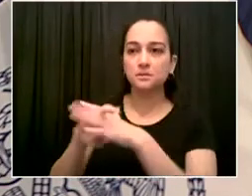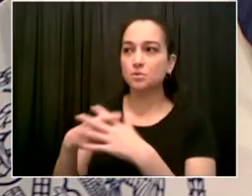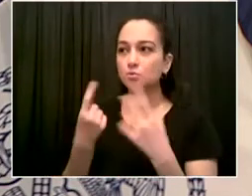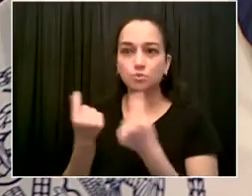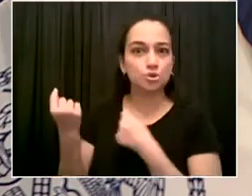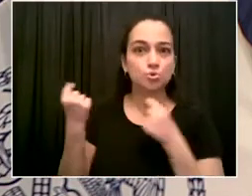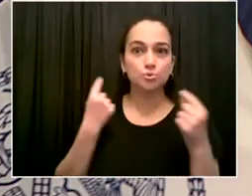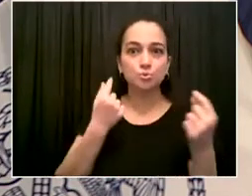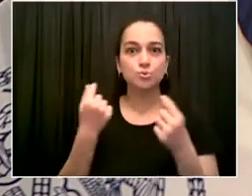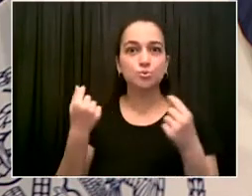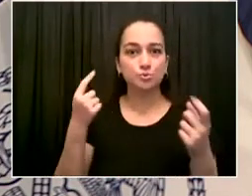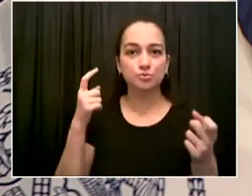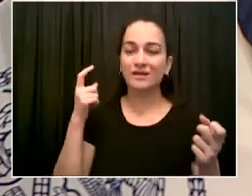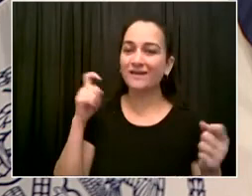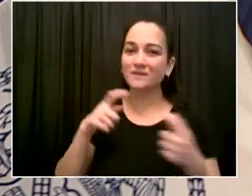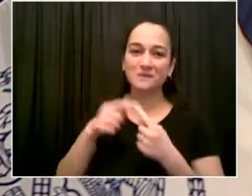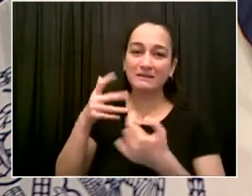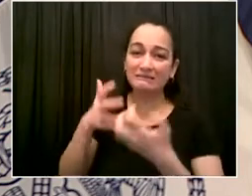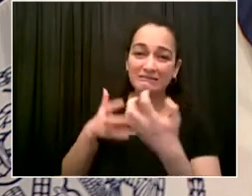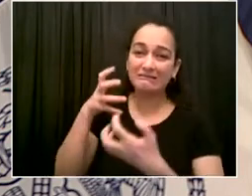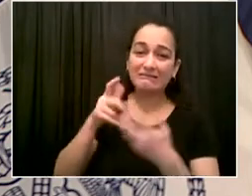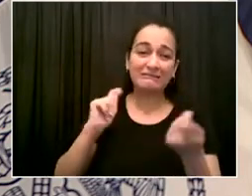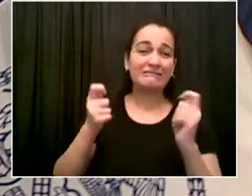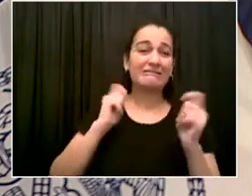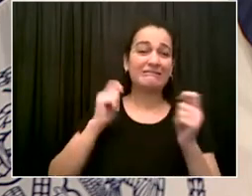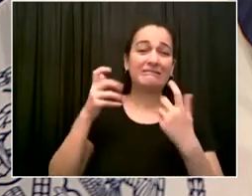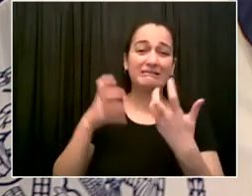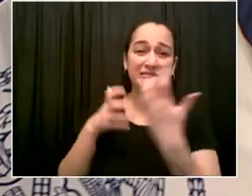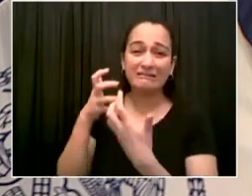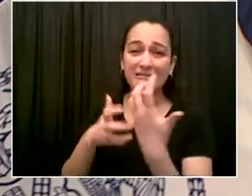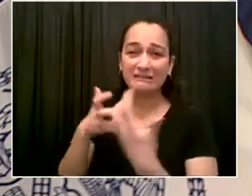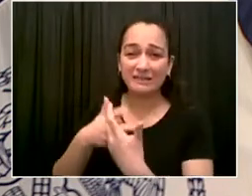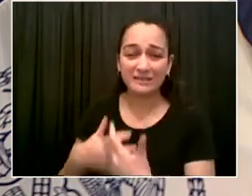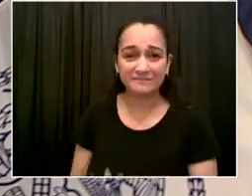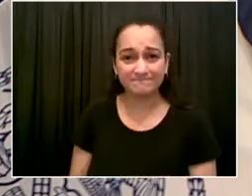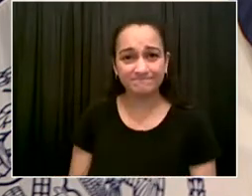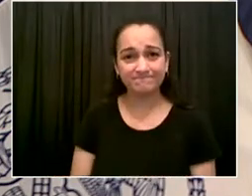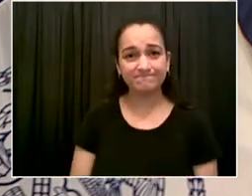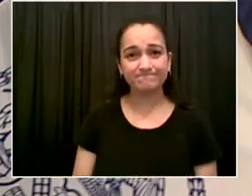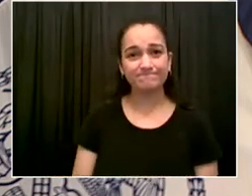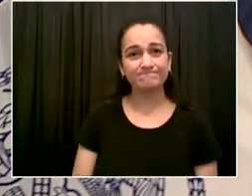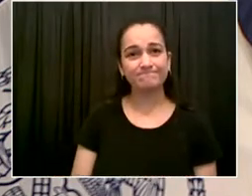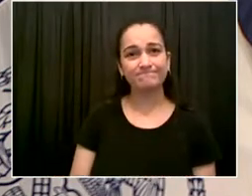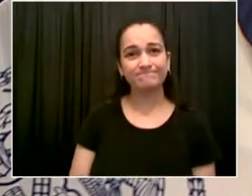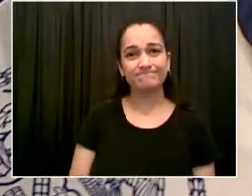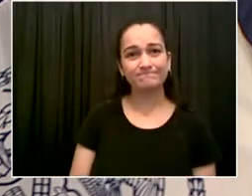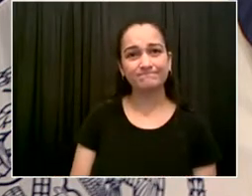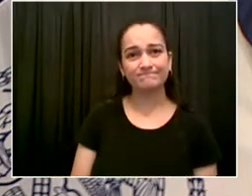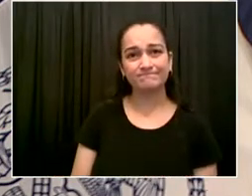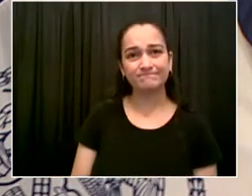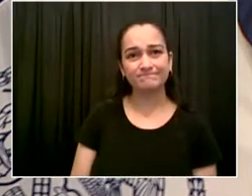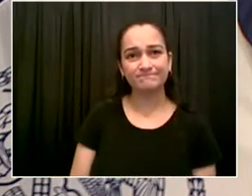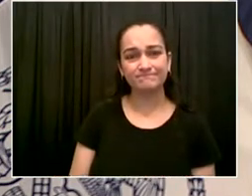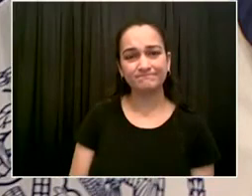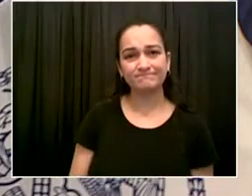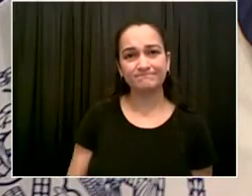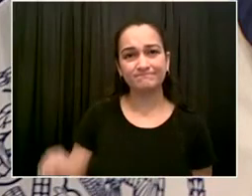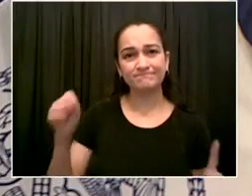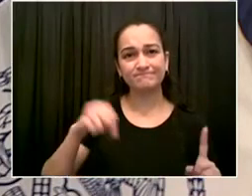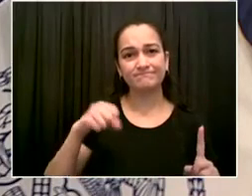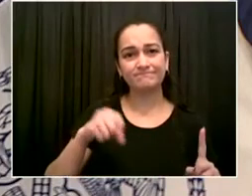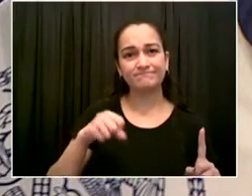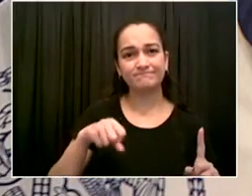unknowns. They also deserve tremendous credit for having created a vaccine in a time frame we've never seen before that